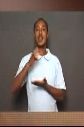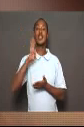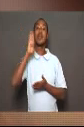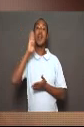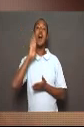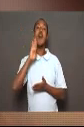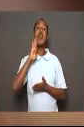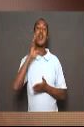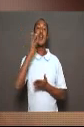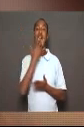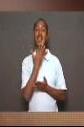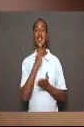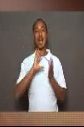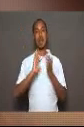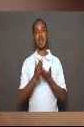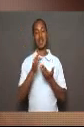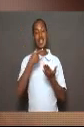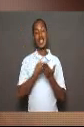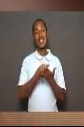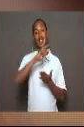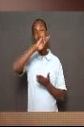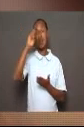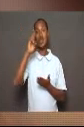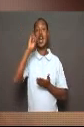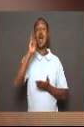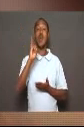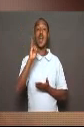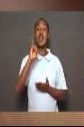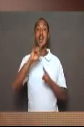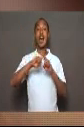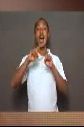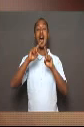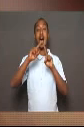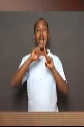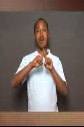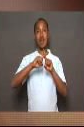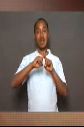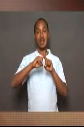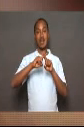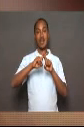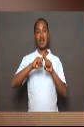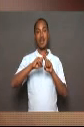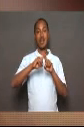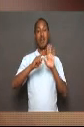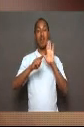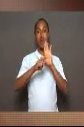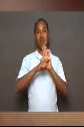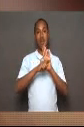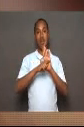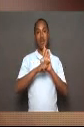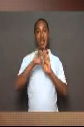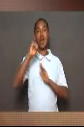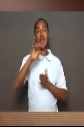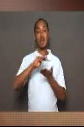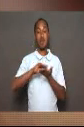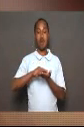iodine appears. This is because the iodine ion oxidizes to iodine molecule.